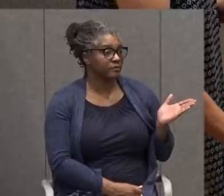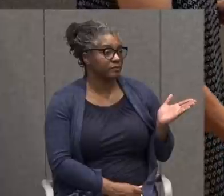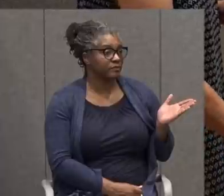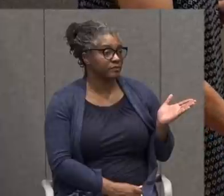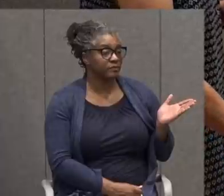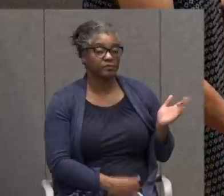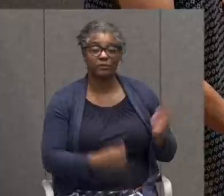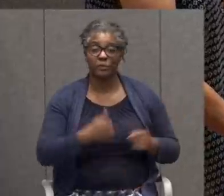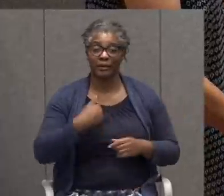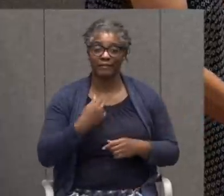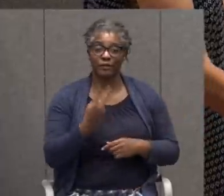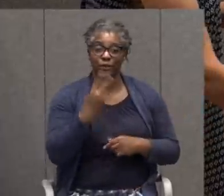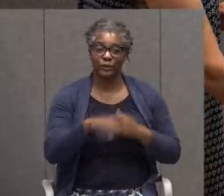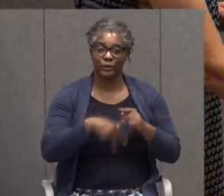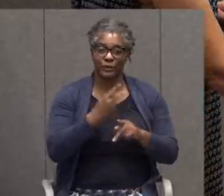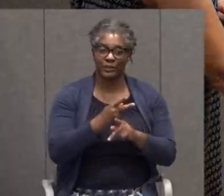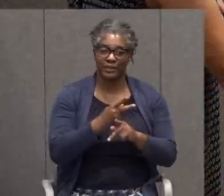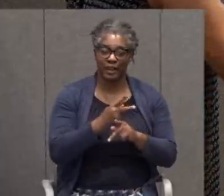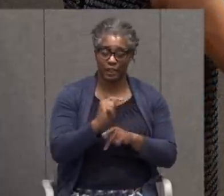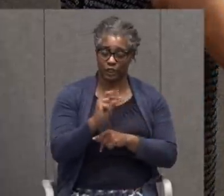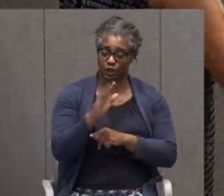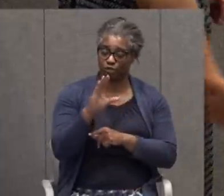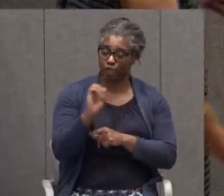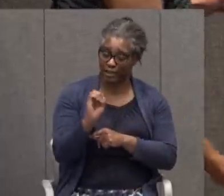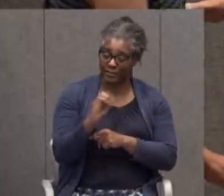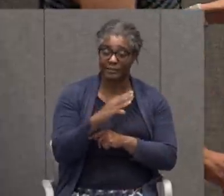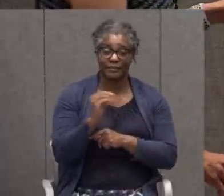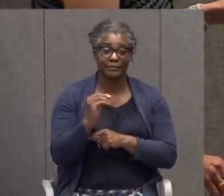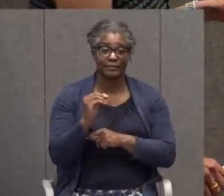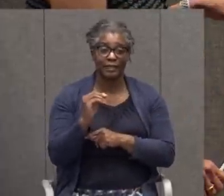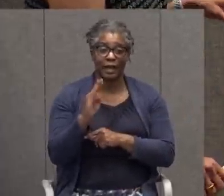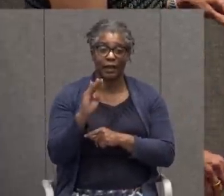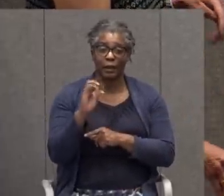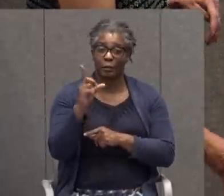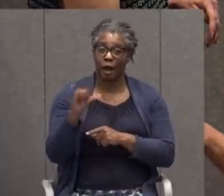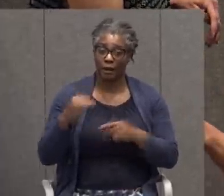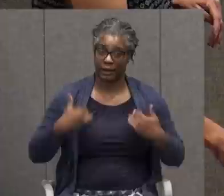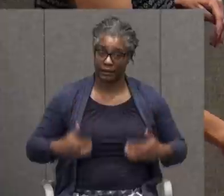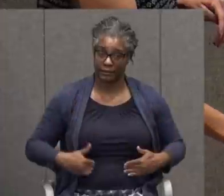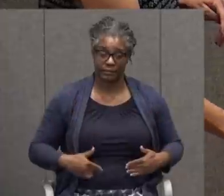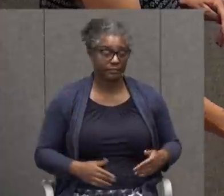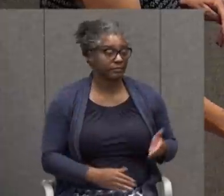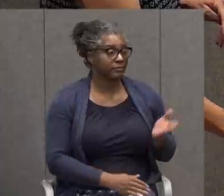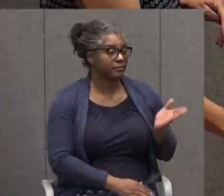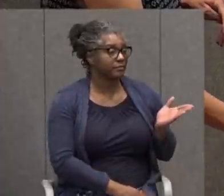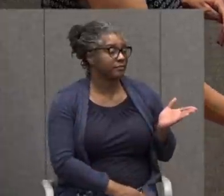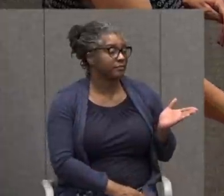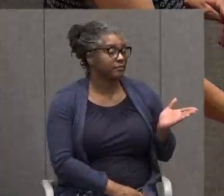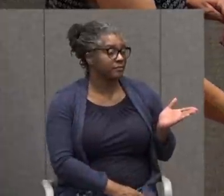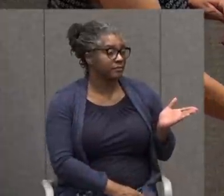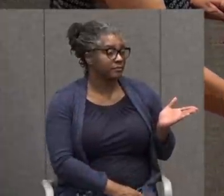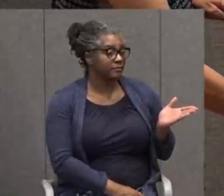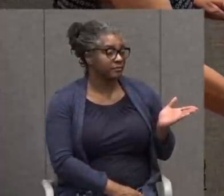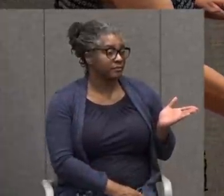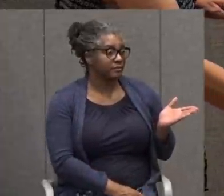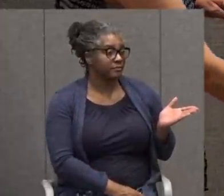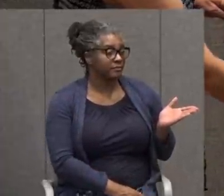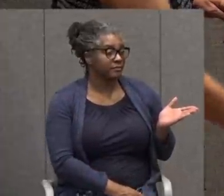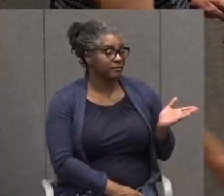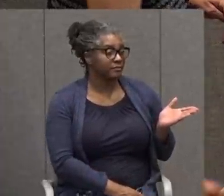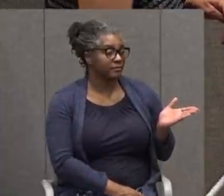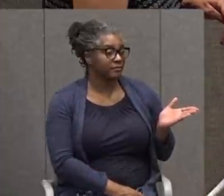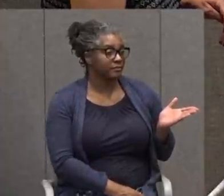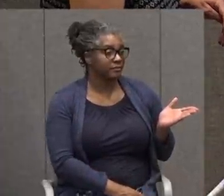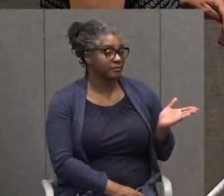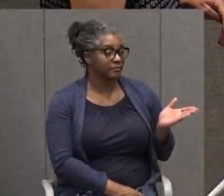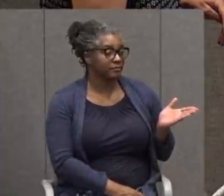body fossils. Trace fossils are the imprint of a